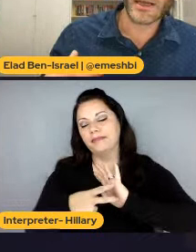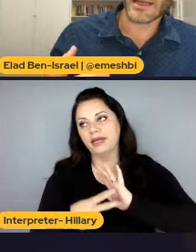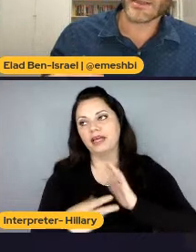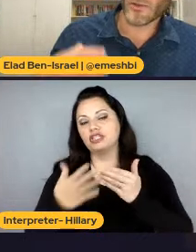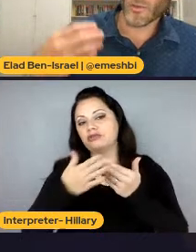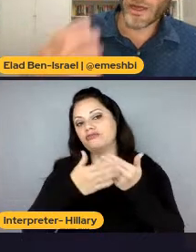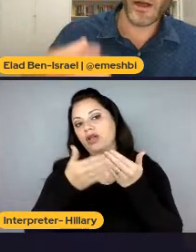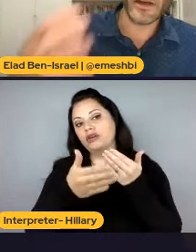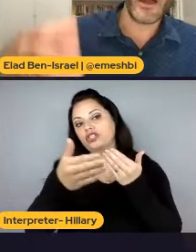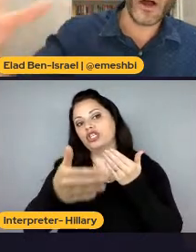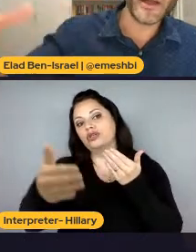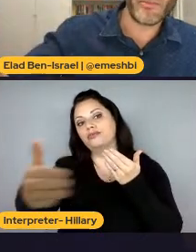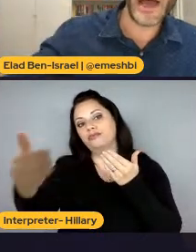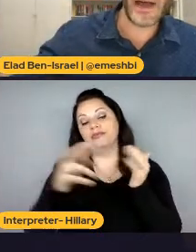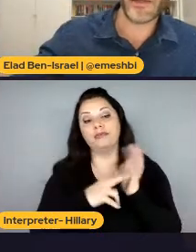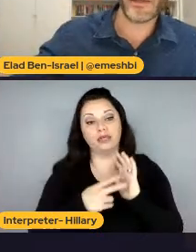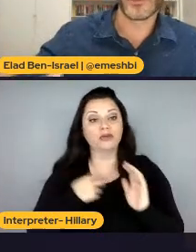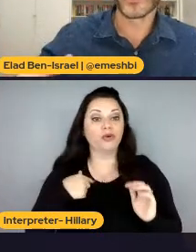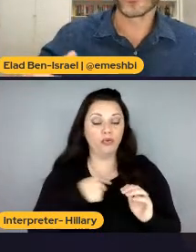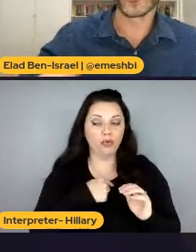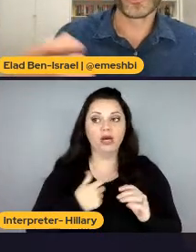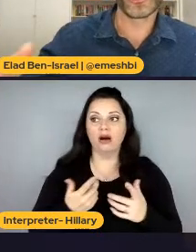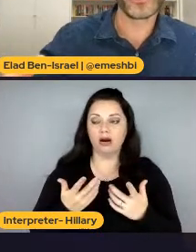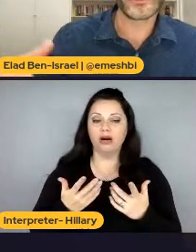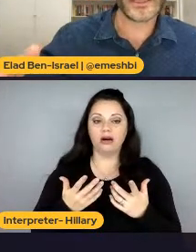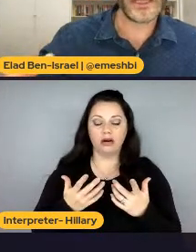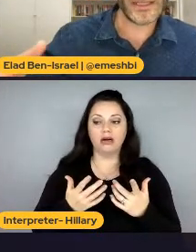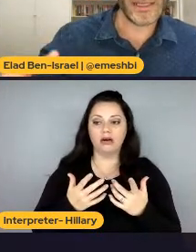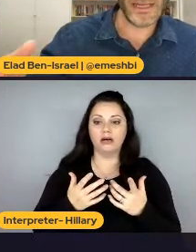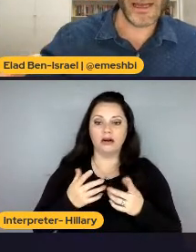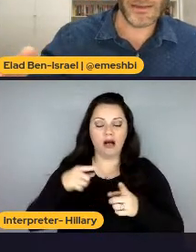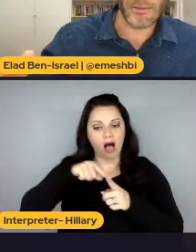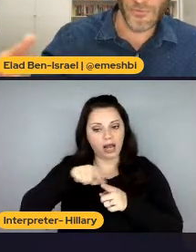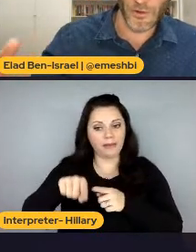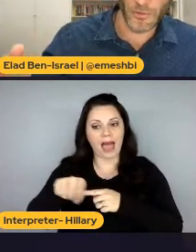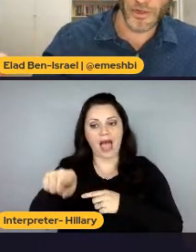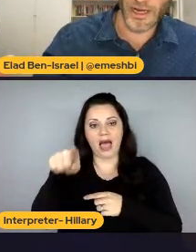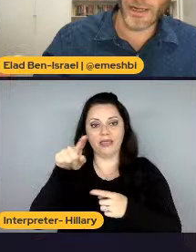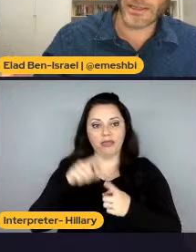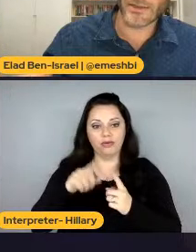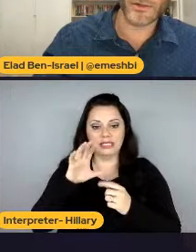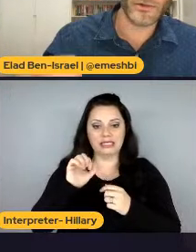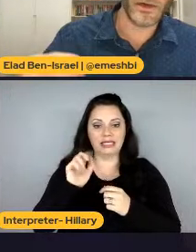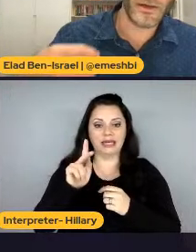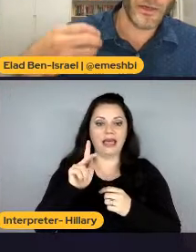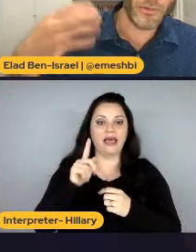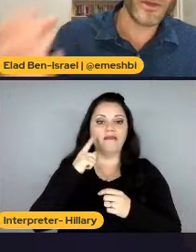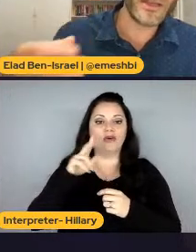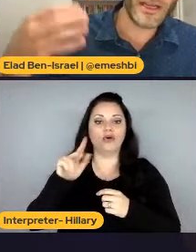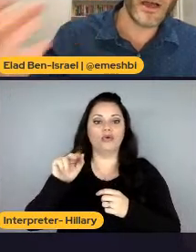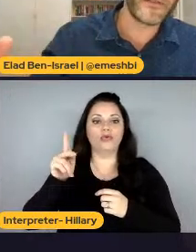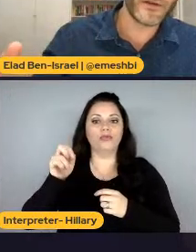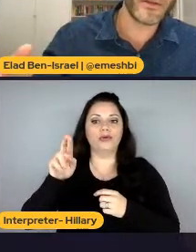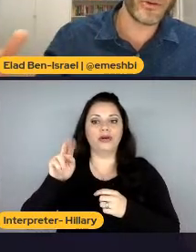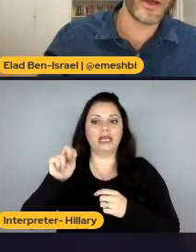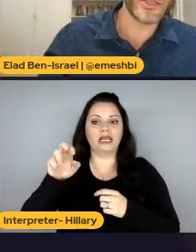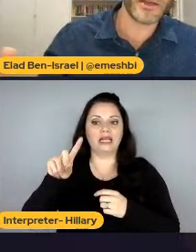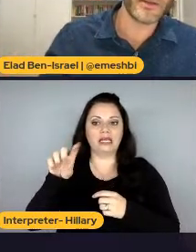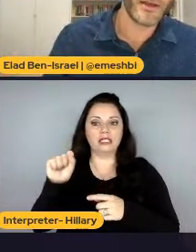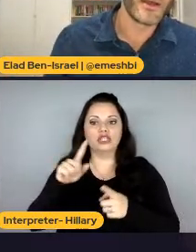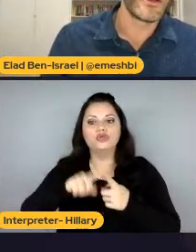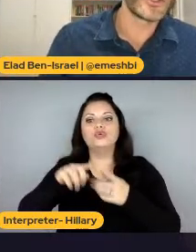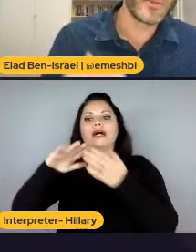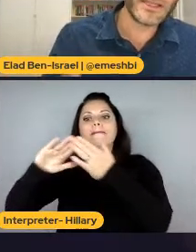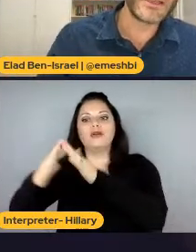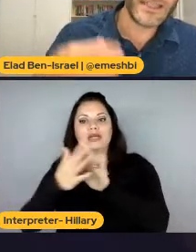implications, is that we are on a path to turn CDK for Kubernetes to a community-governed